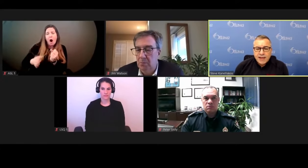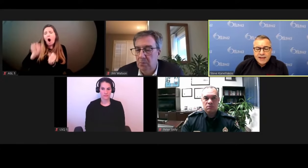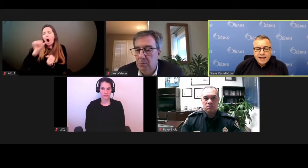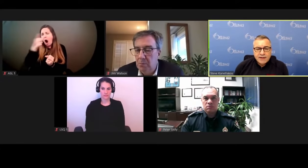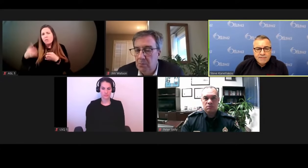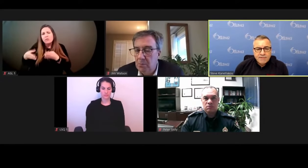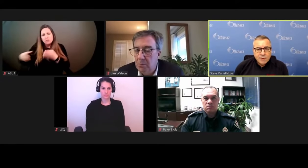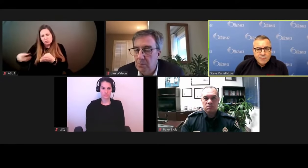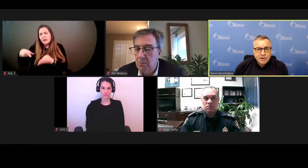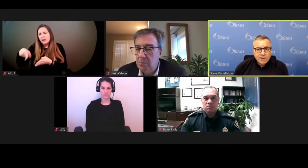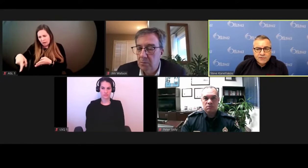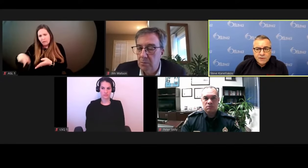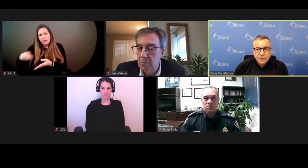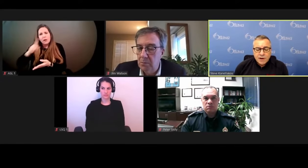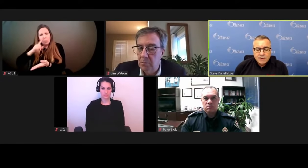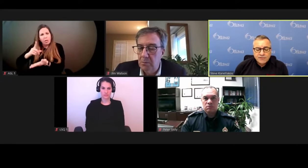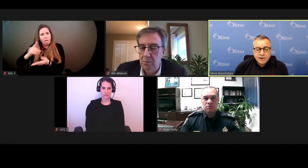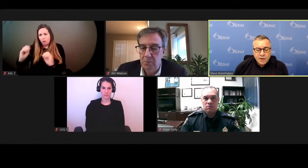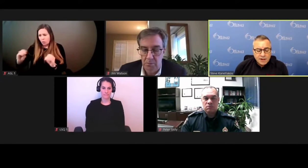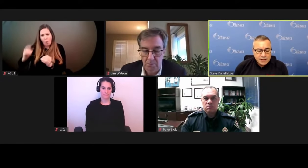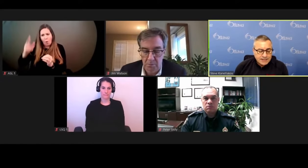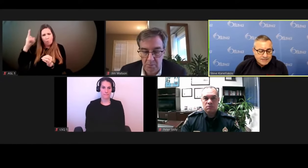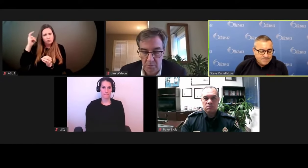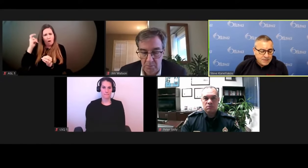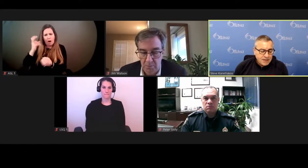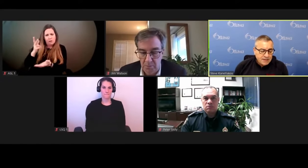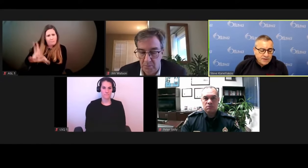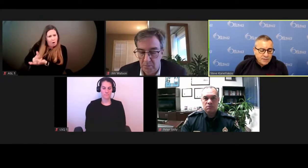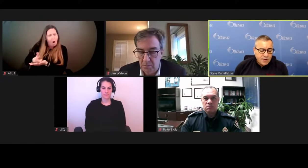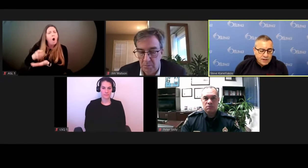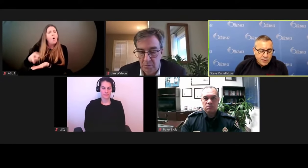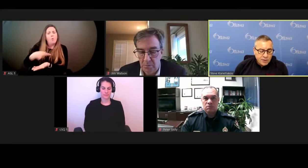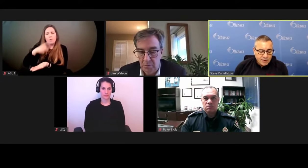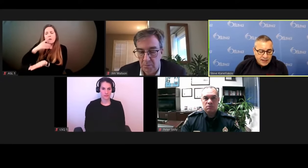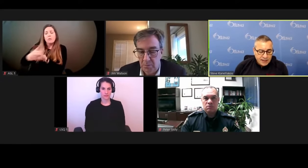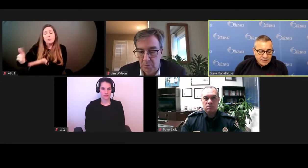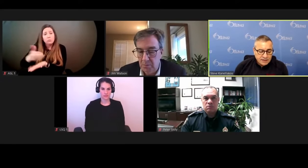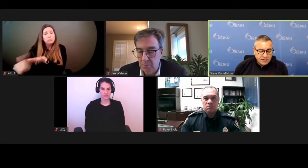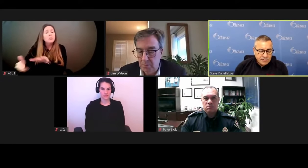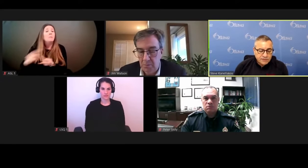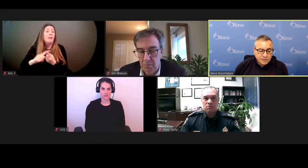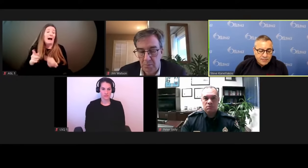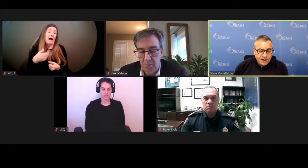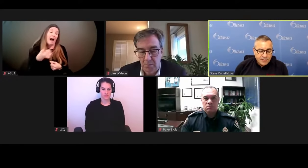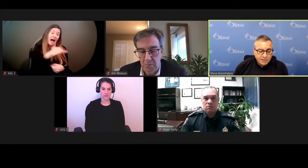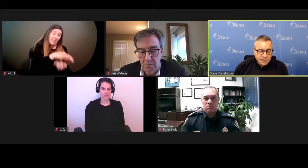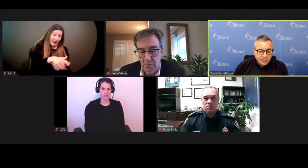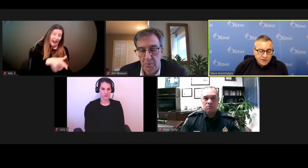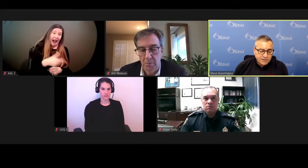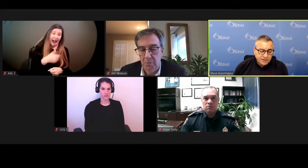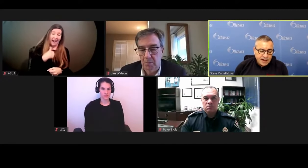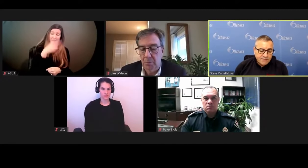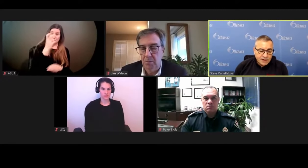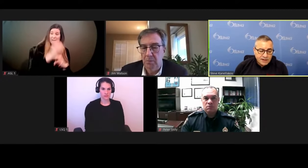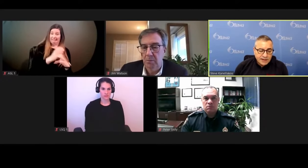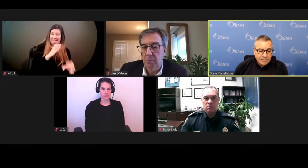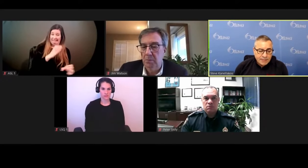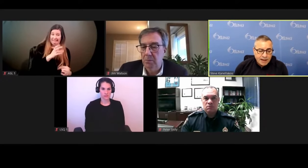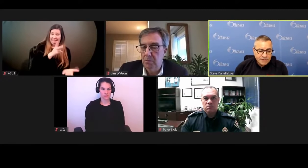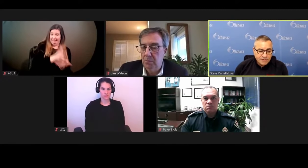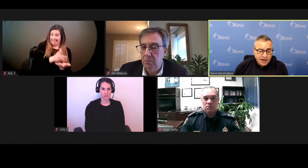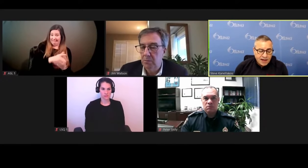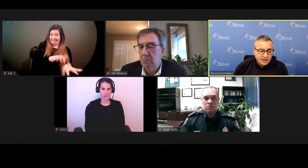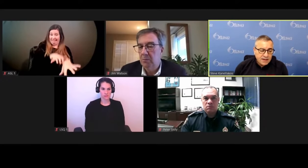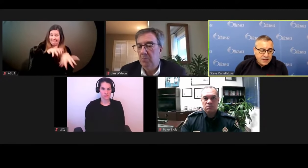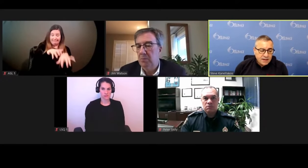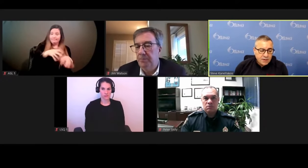we can't get our heavy equipment or our sidewalk equipment in to scrape down those sidewalks. So there'll have to be a cleanup after